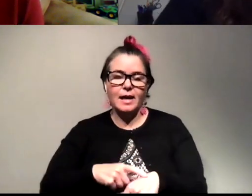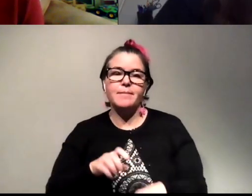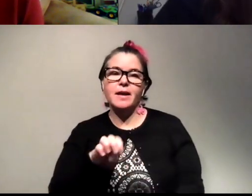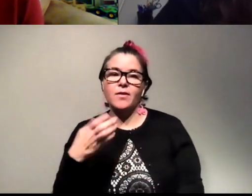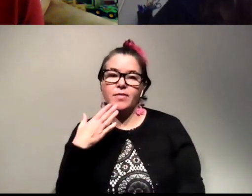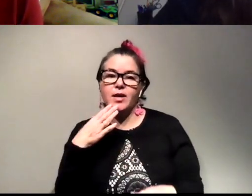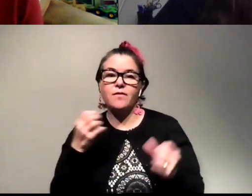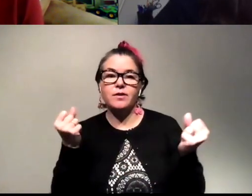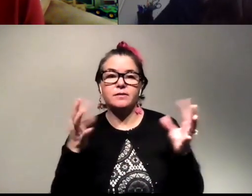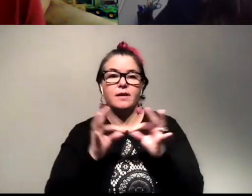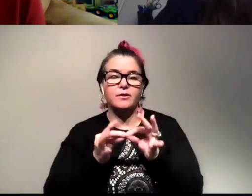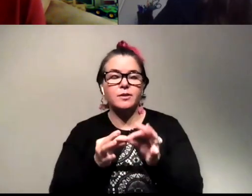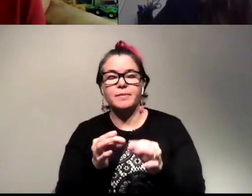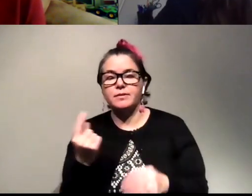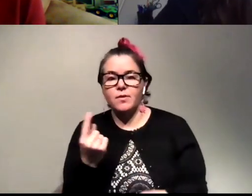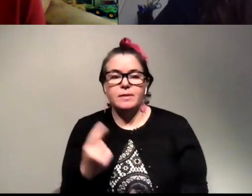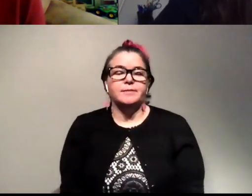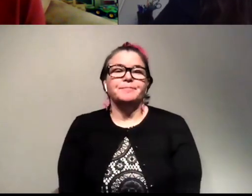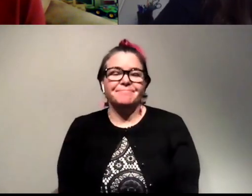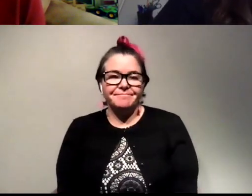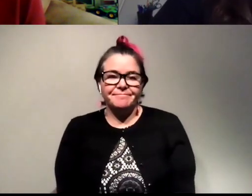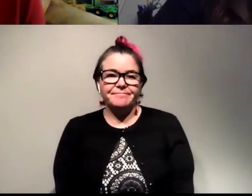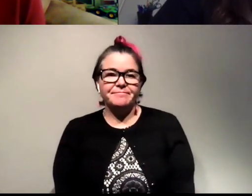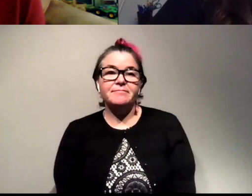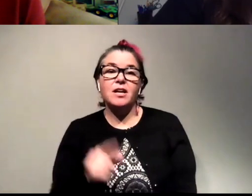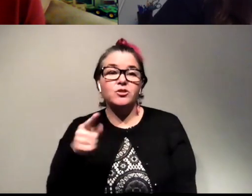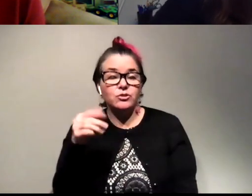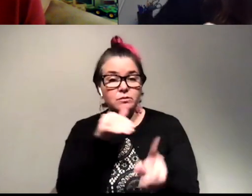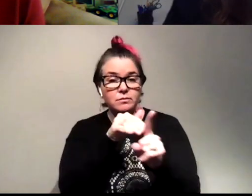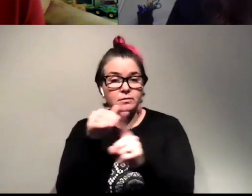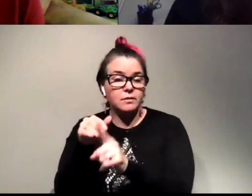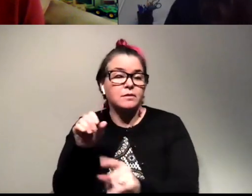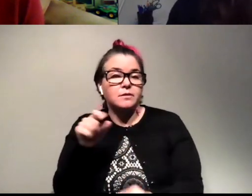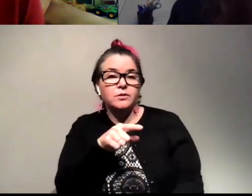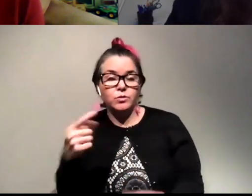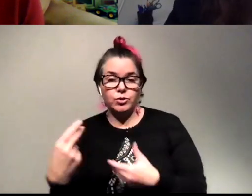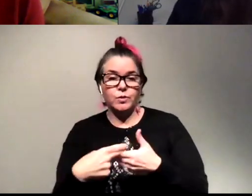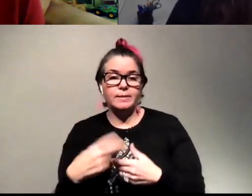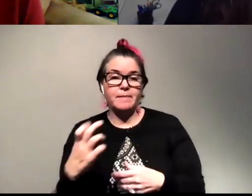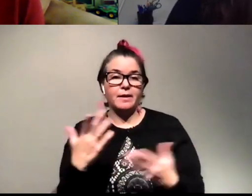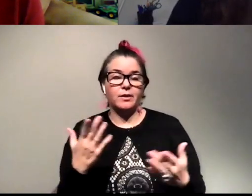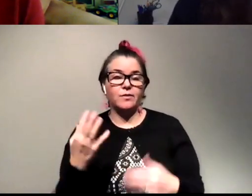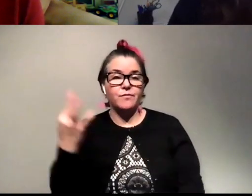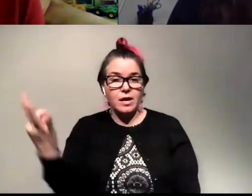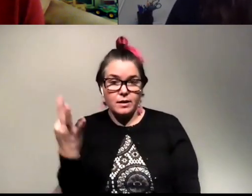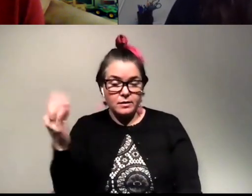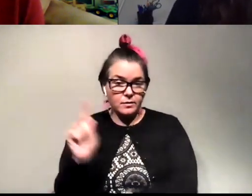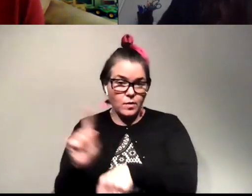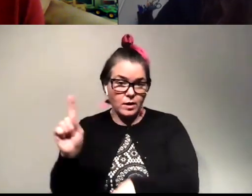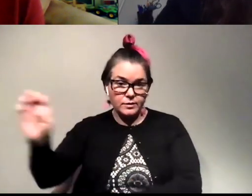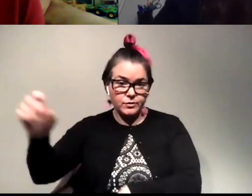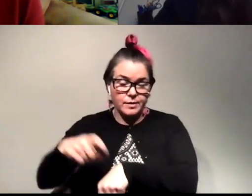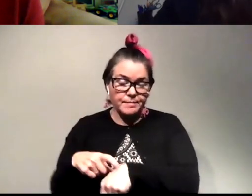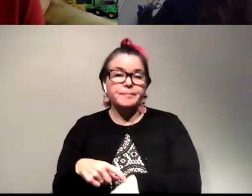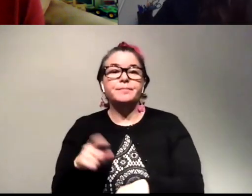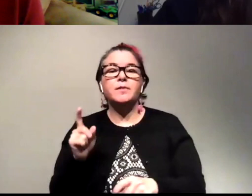you for signing for us as always. And just a reminder, you can join us back here on Friday, 1 p.m. Eastern, and